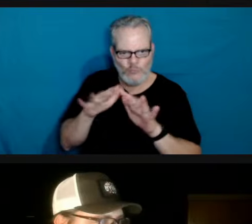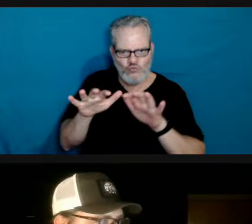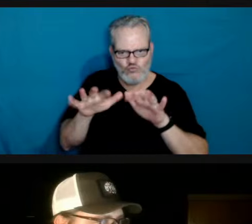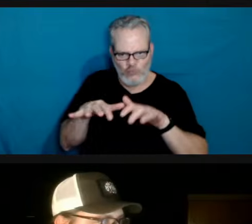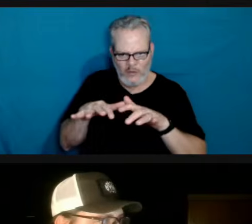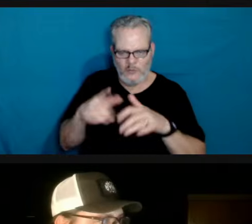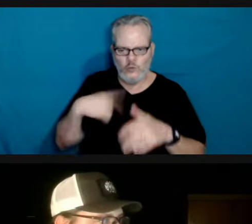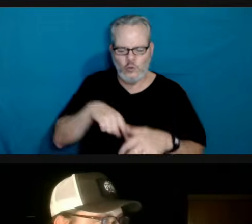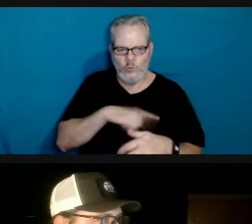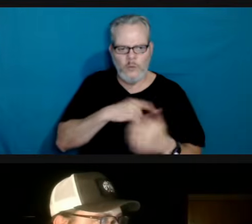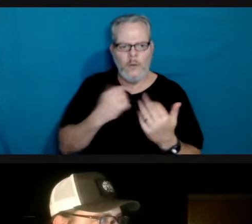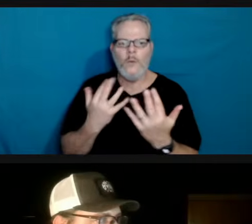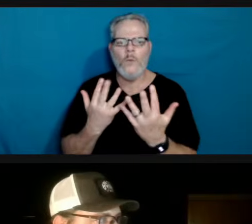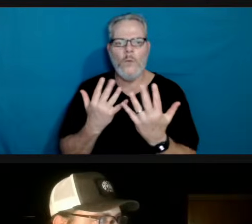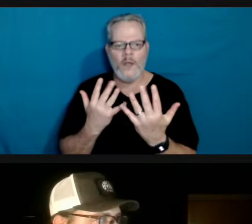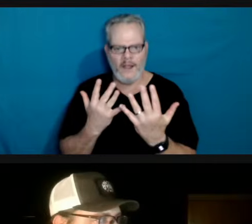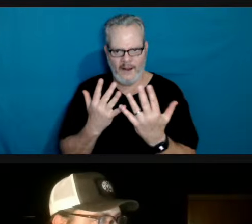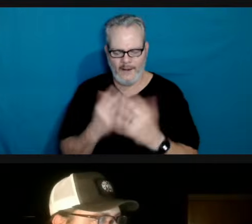that.